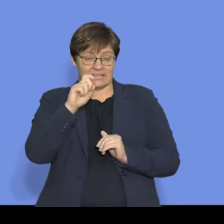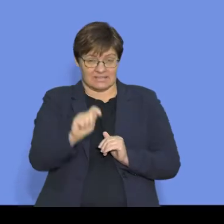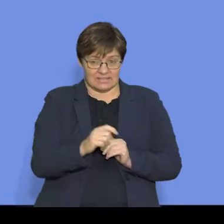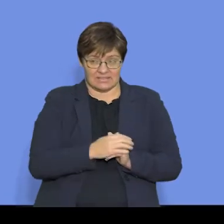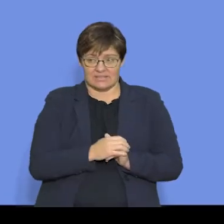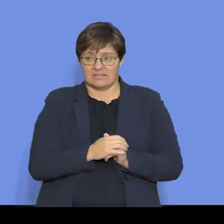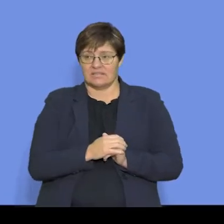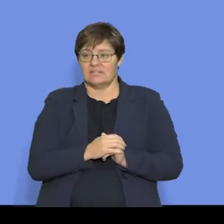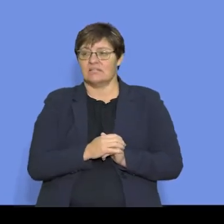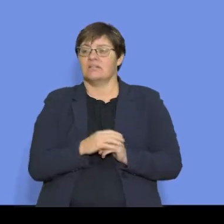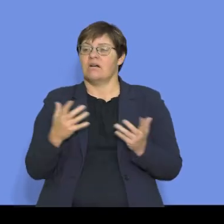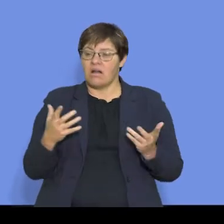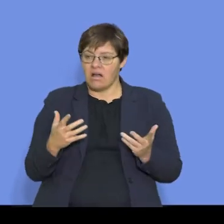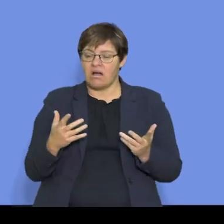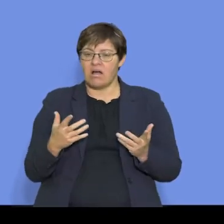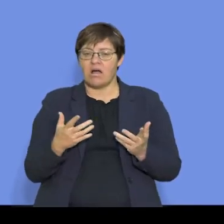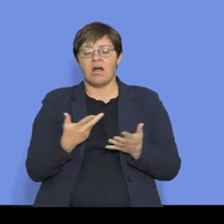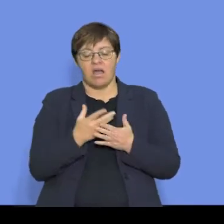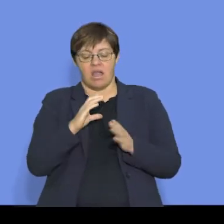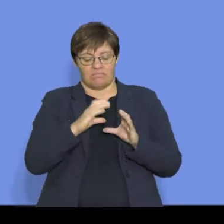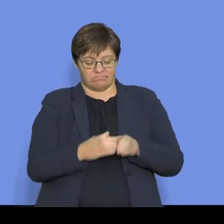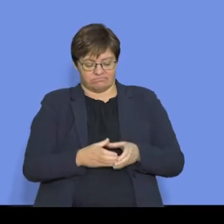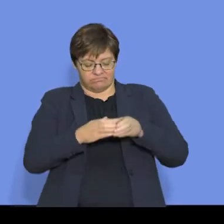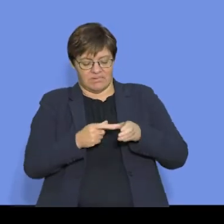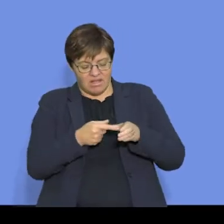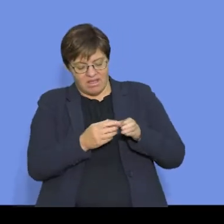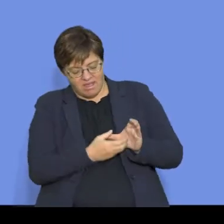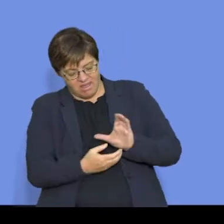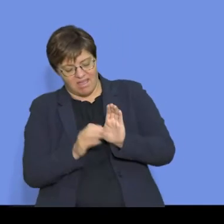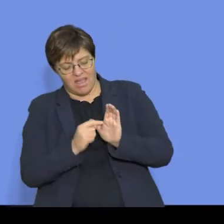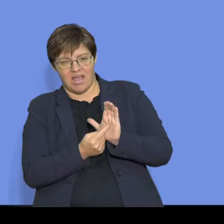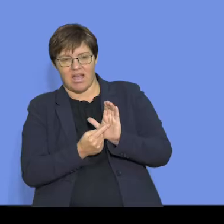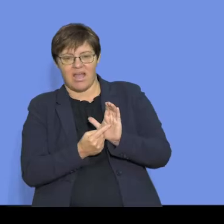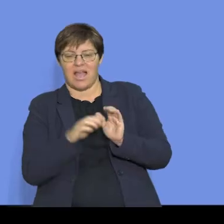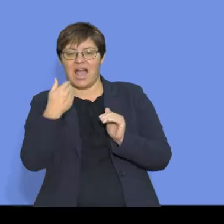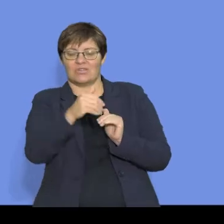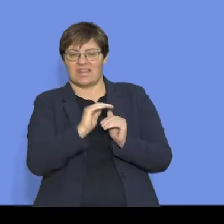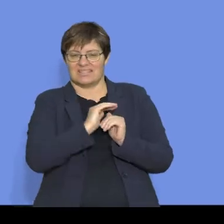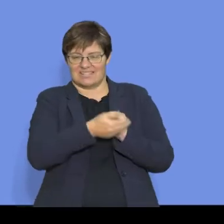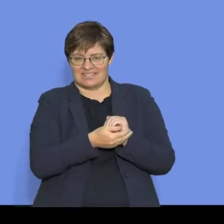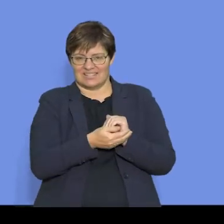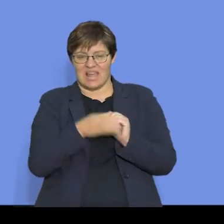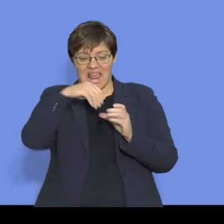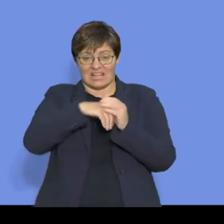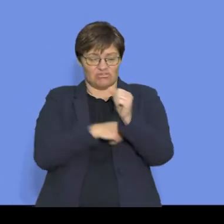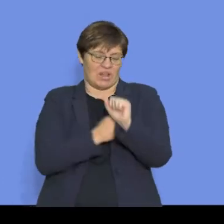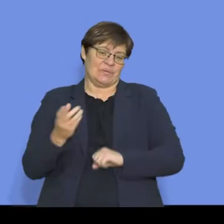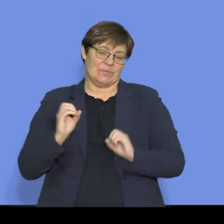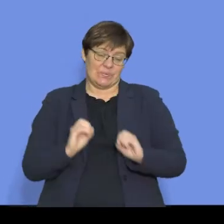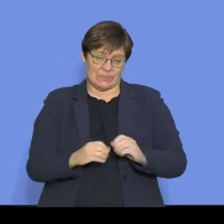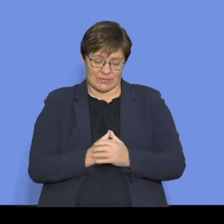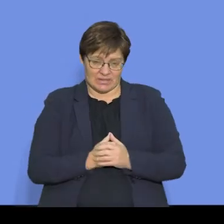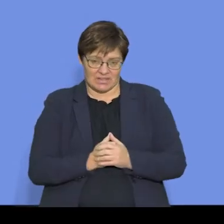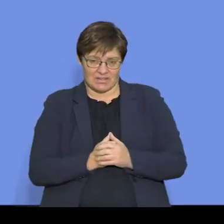sediment, a cast is produced, which has the outer shape, but none of the inner